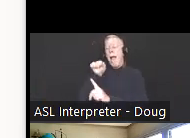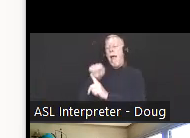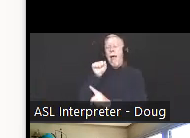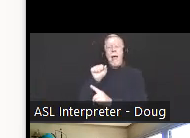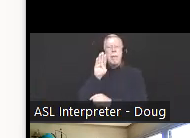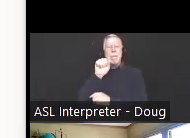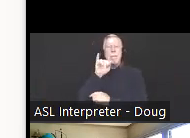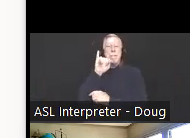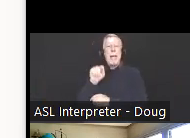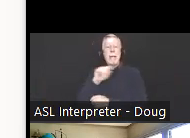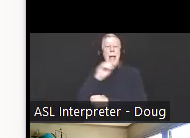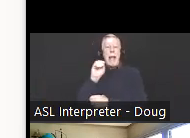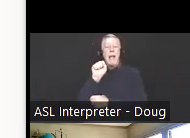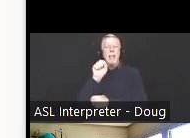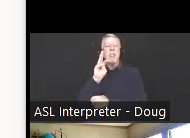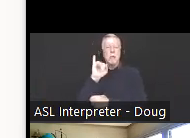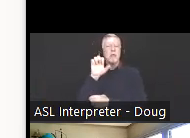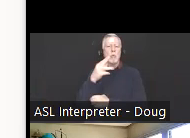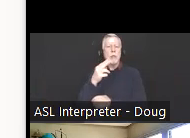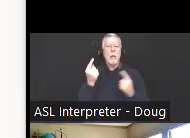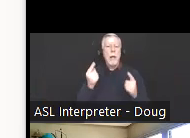biggest thing when I work with people that I want them to